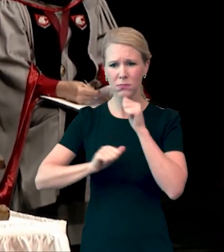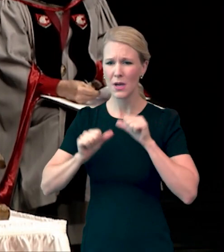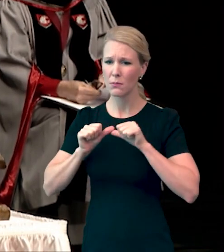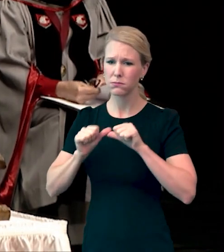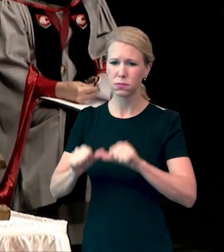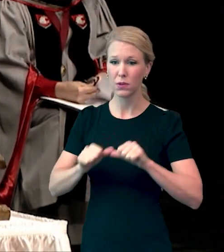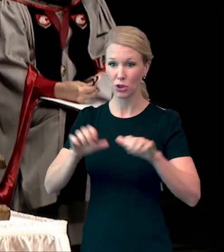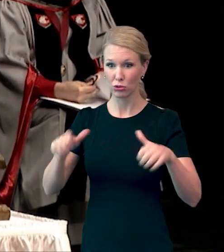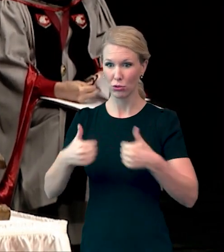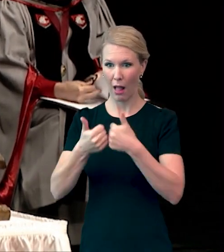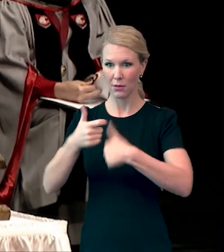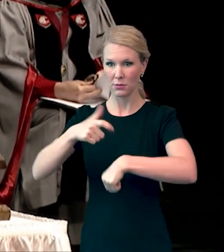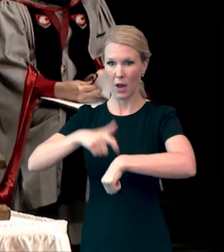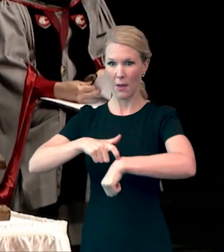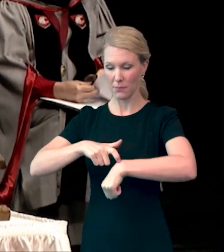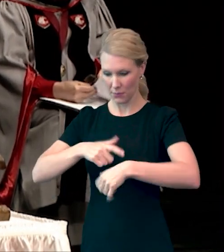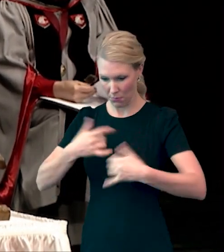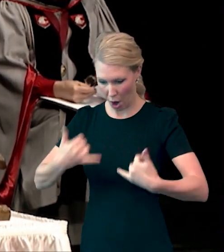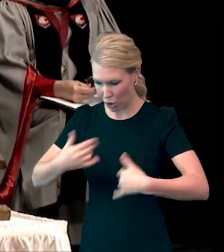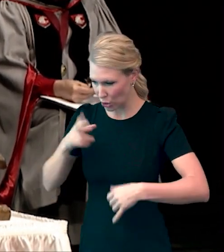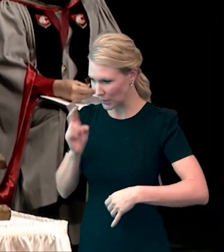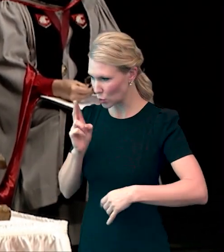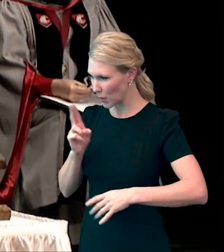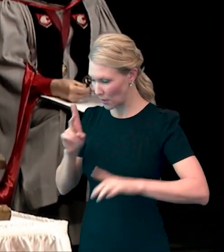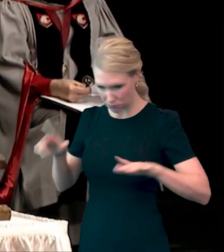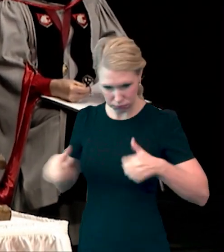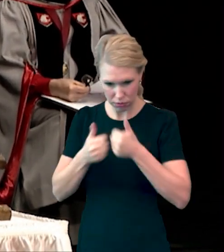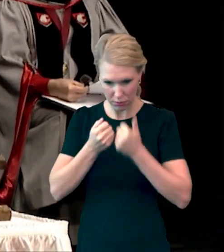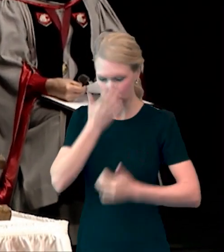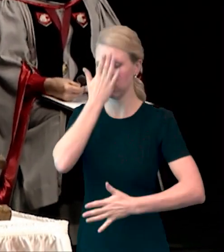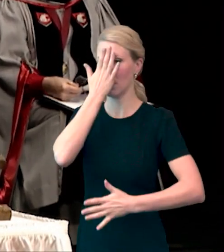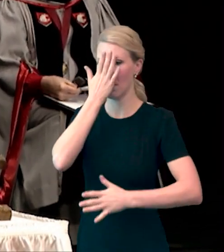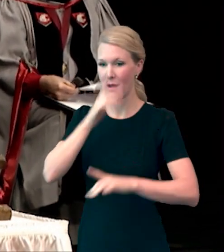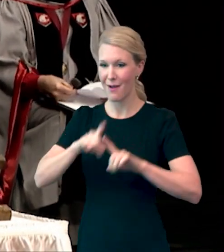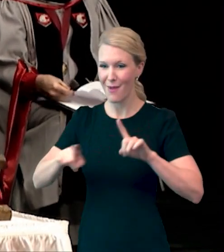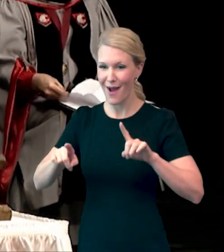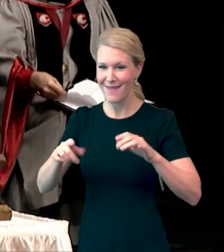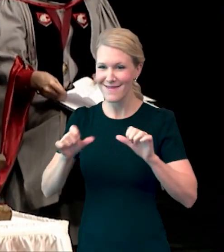most challenging times in modern history to reach this milestone moment